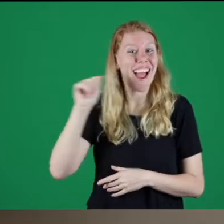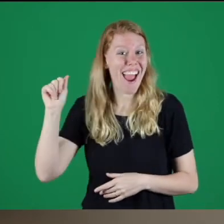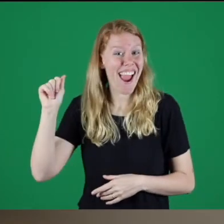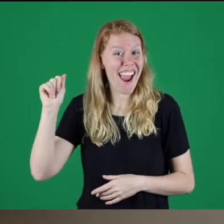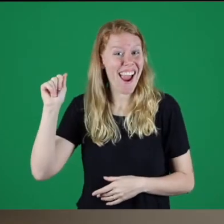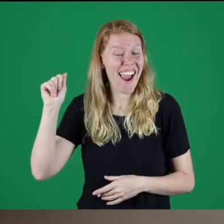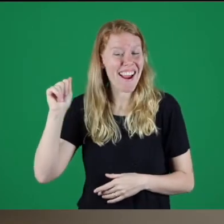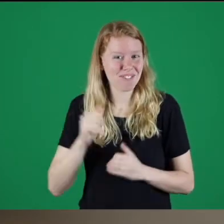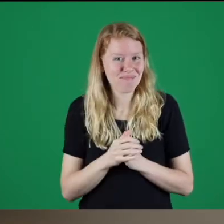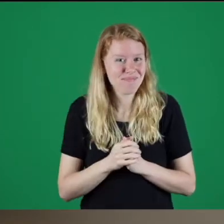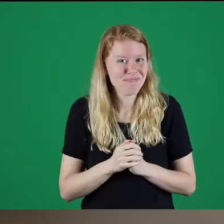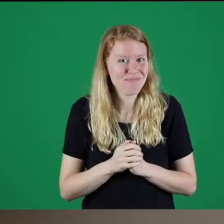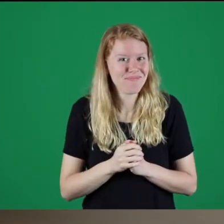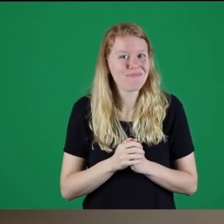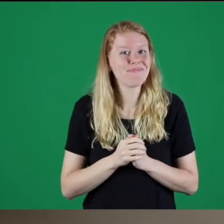Jalia.